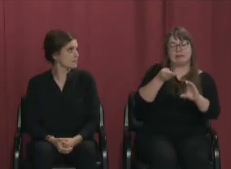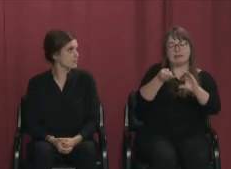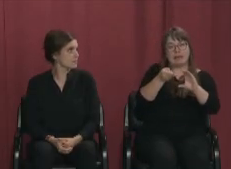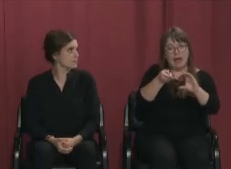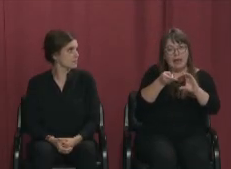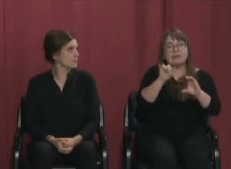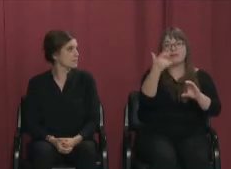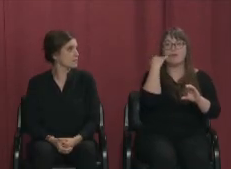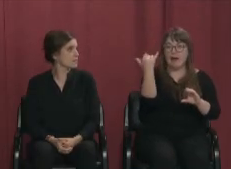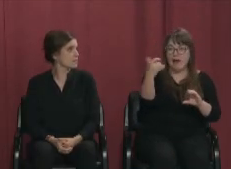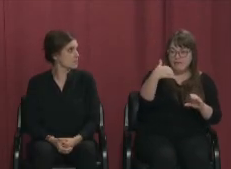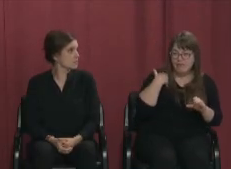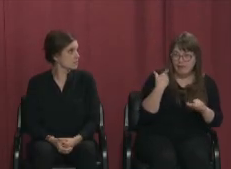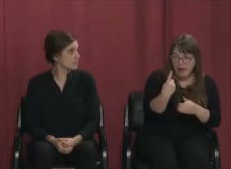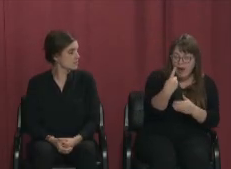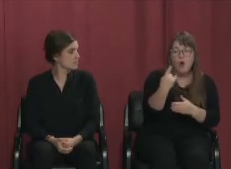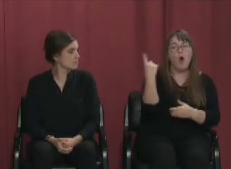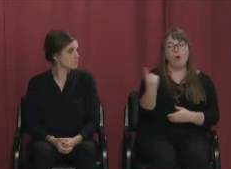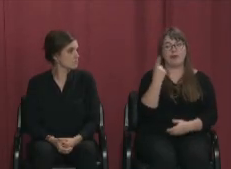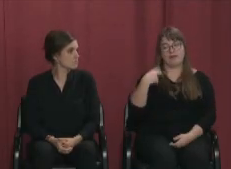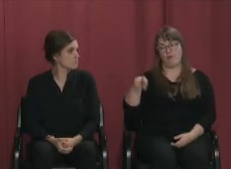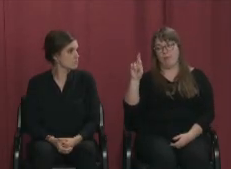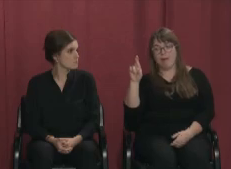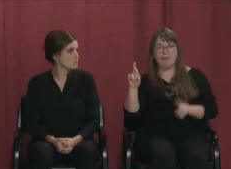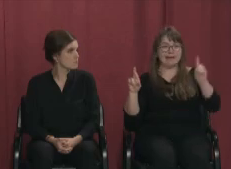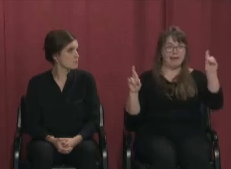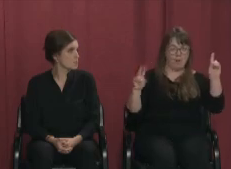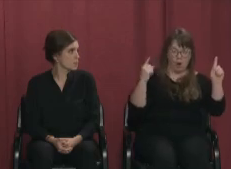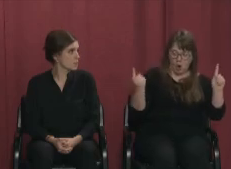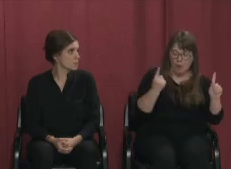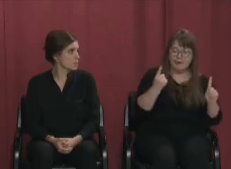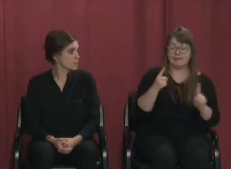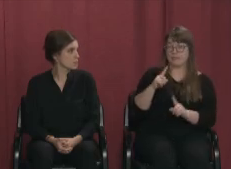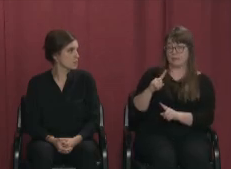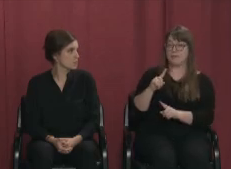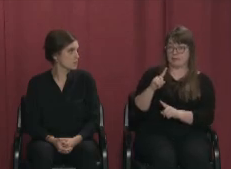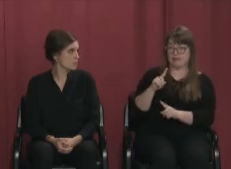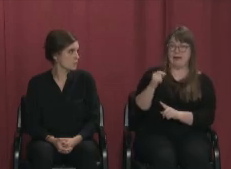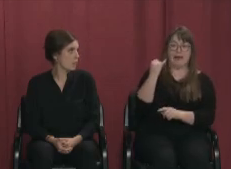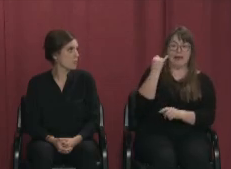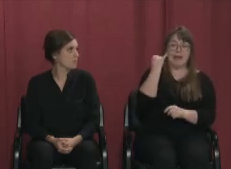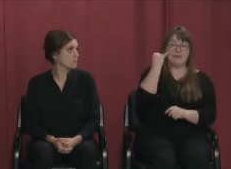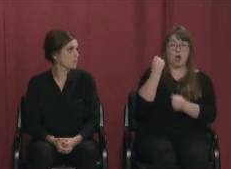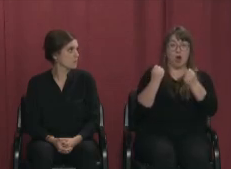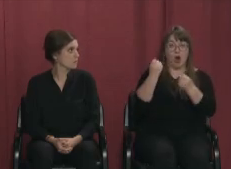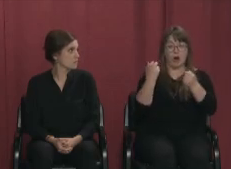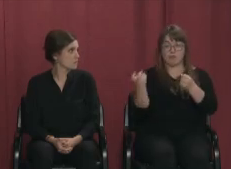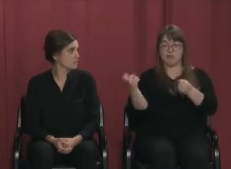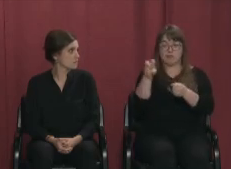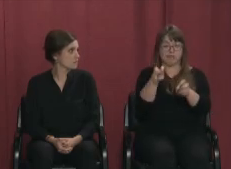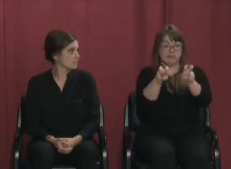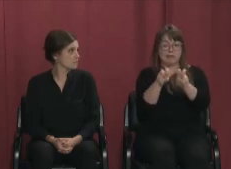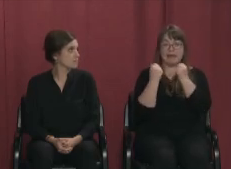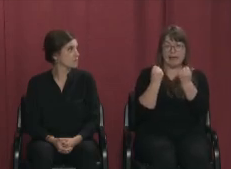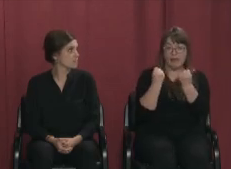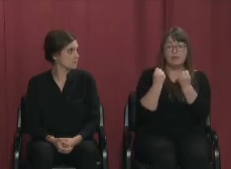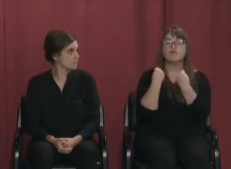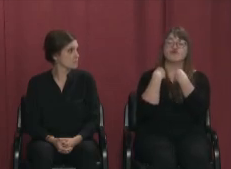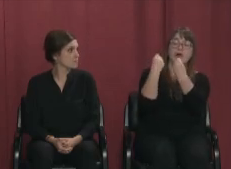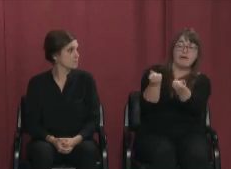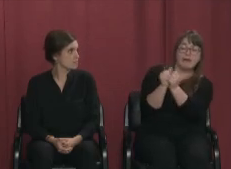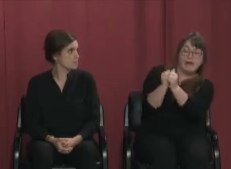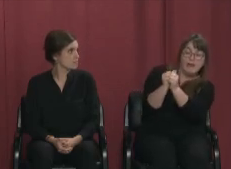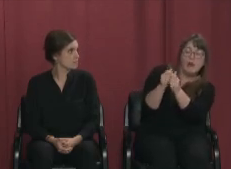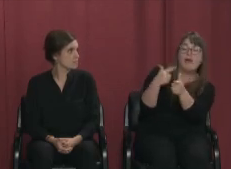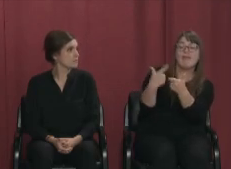location, there's always going to be a Democrat and a Republican Absolutely. that are together in the car as those items are transported. And then when they